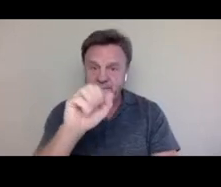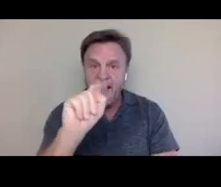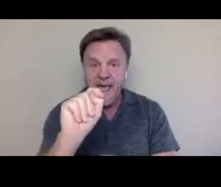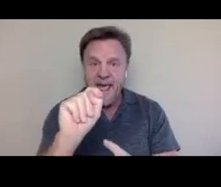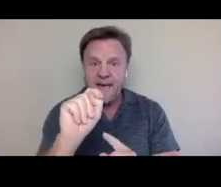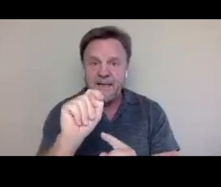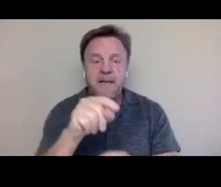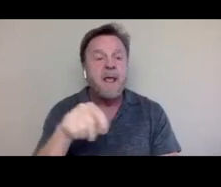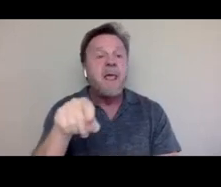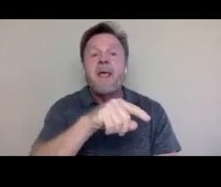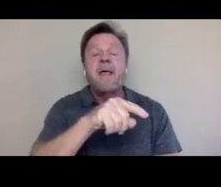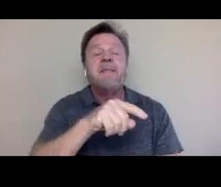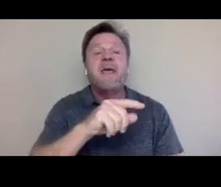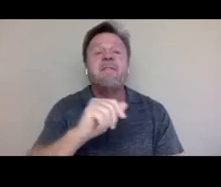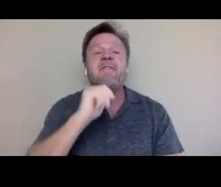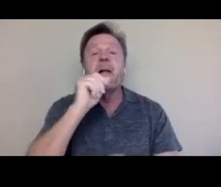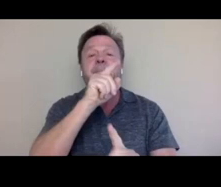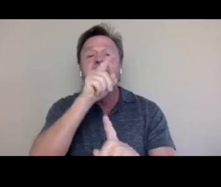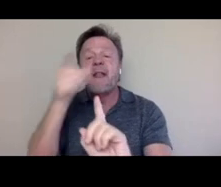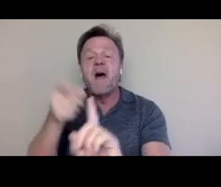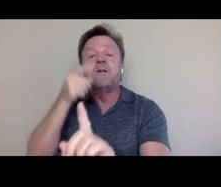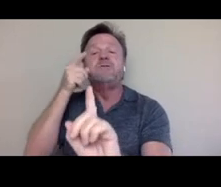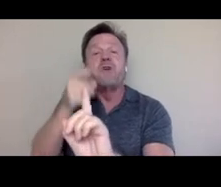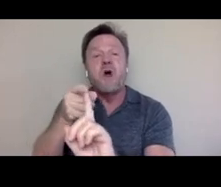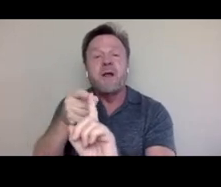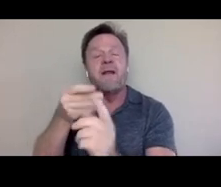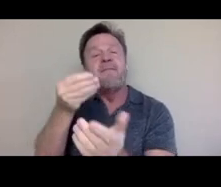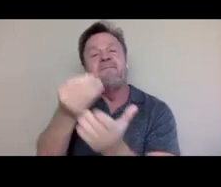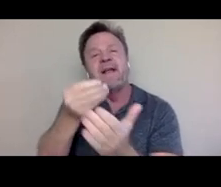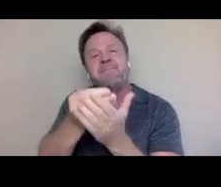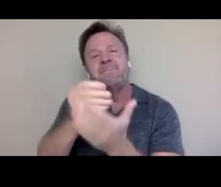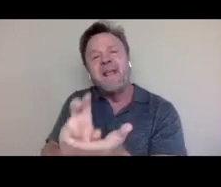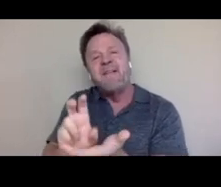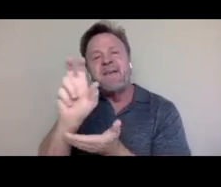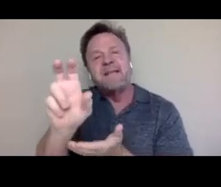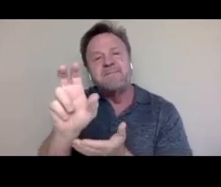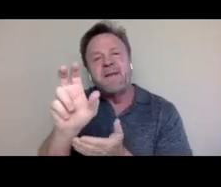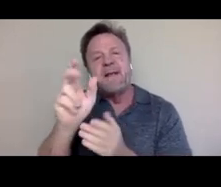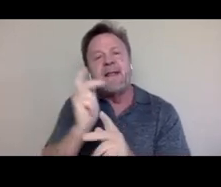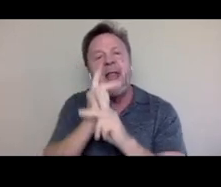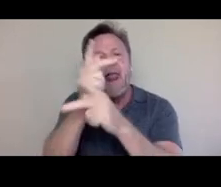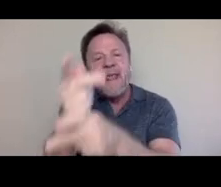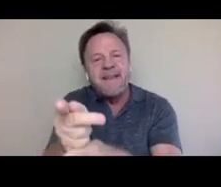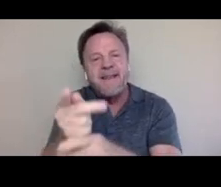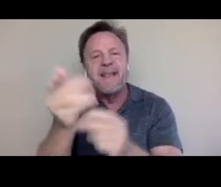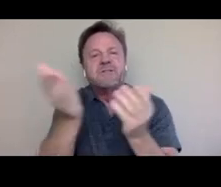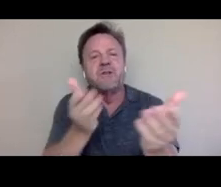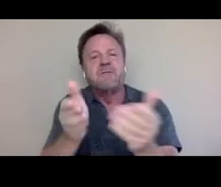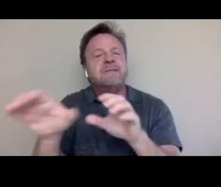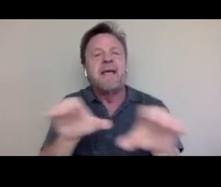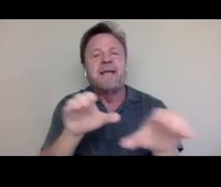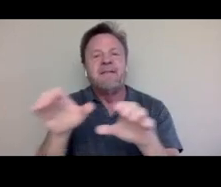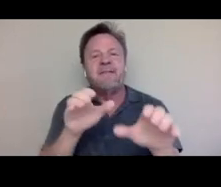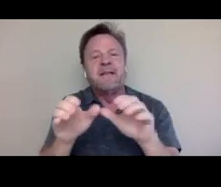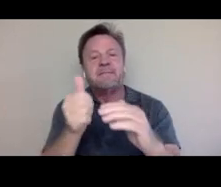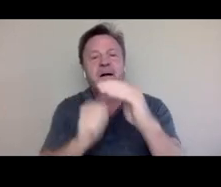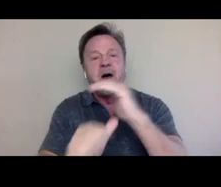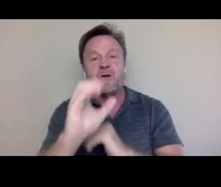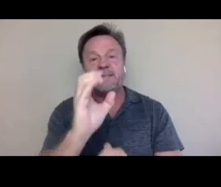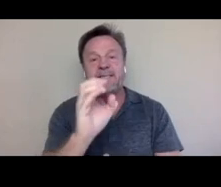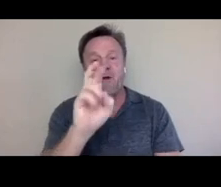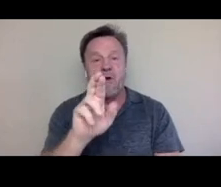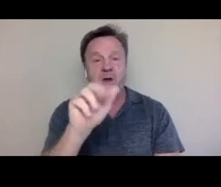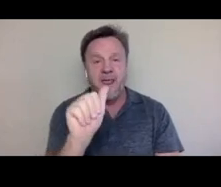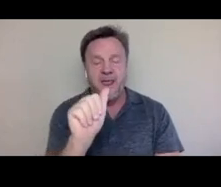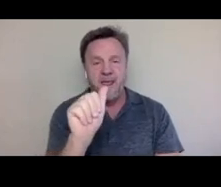have not been a target of financial investment, lending, and service activities under CRA.